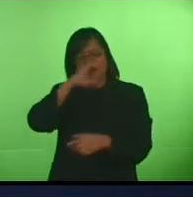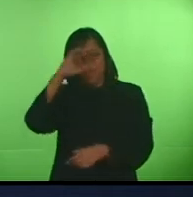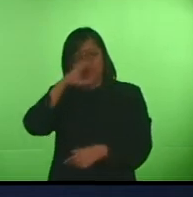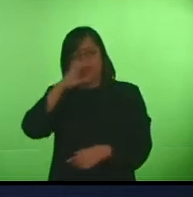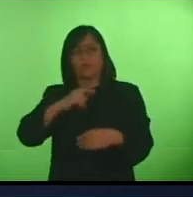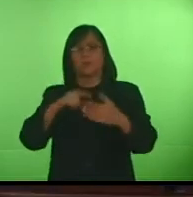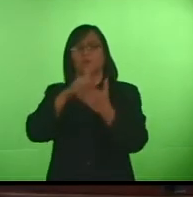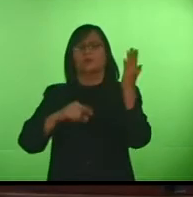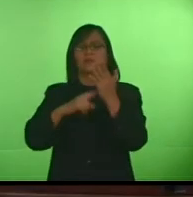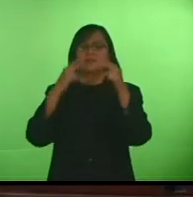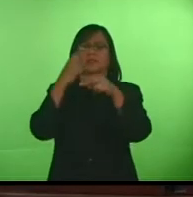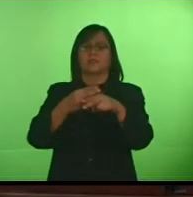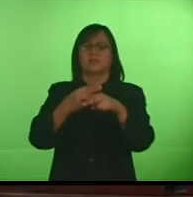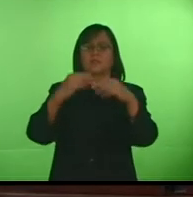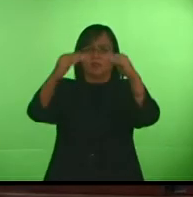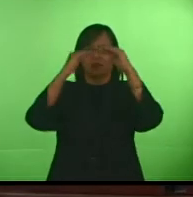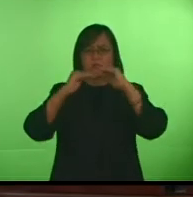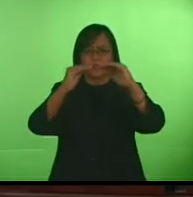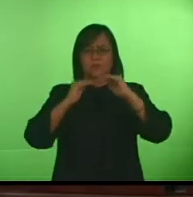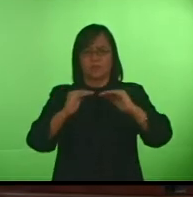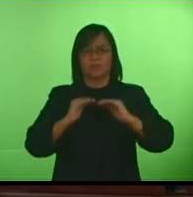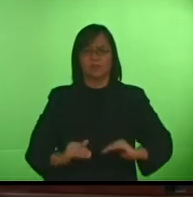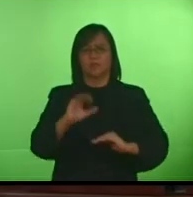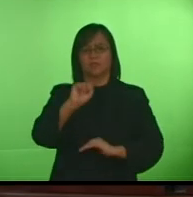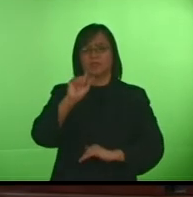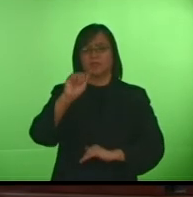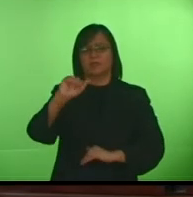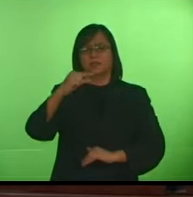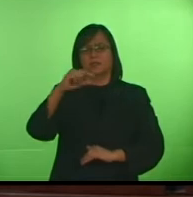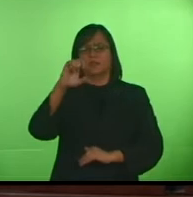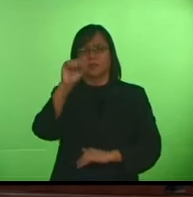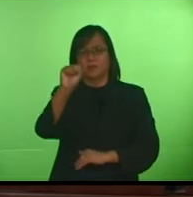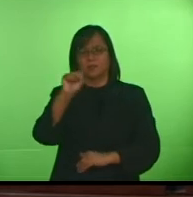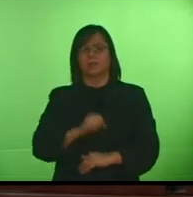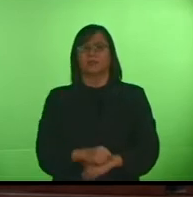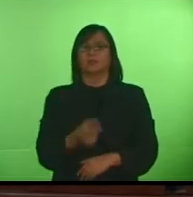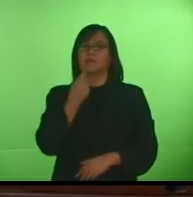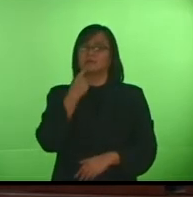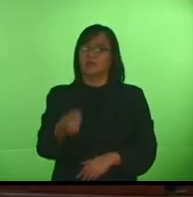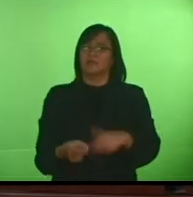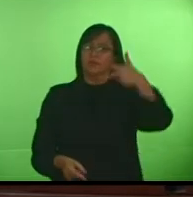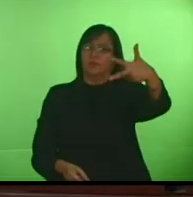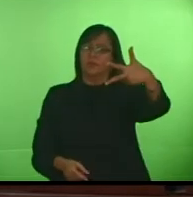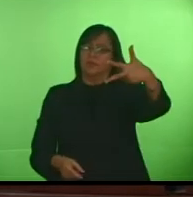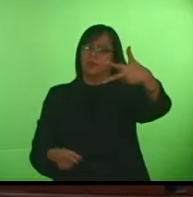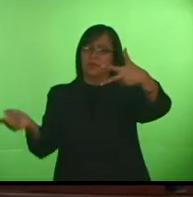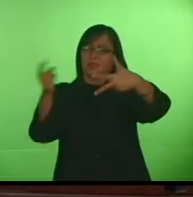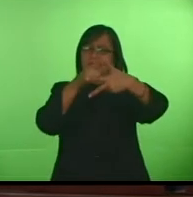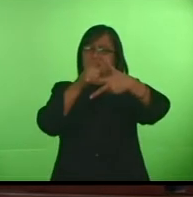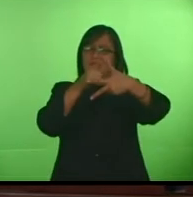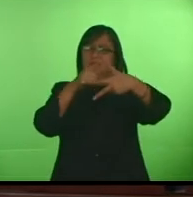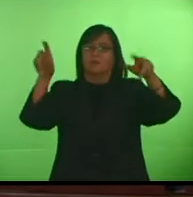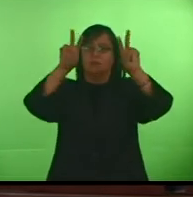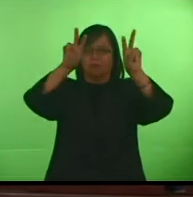stages. So there are 3 stages here. Remember the topic sentence. Okay, that means the